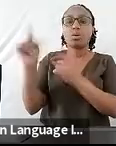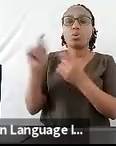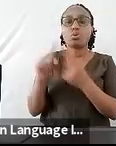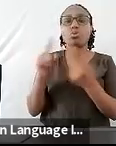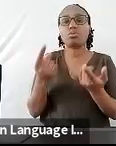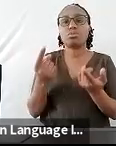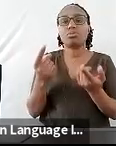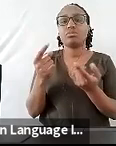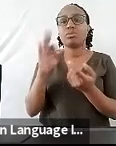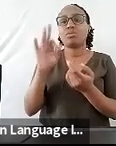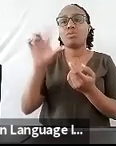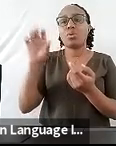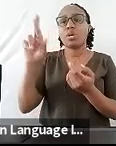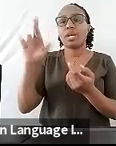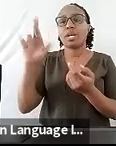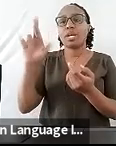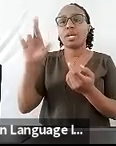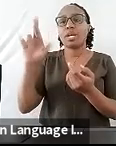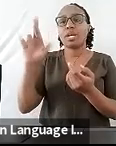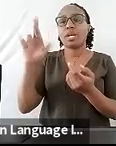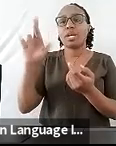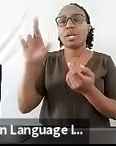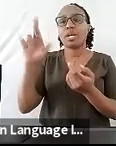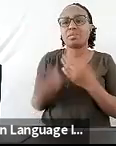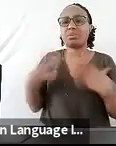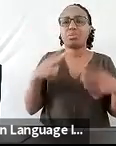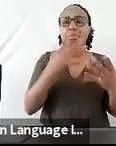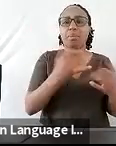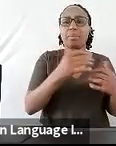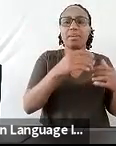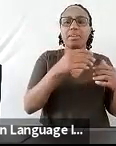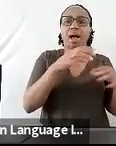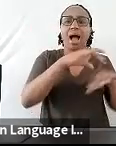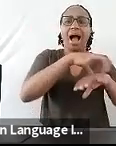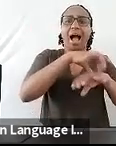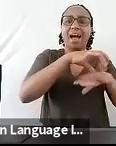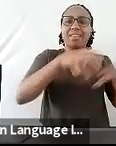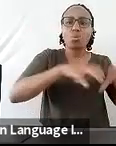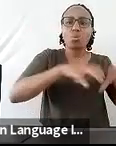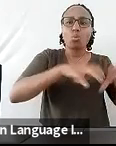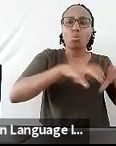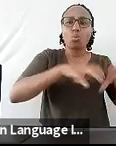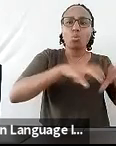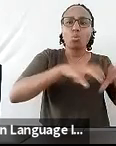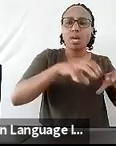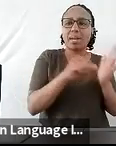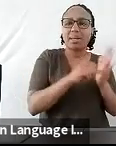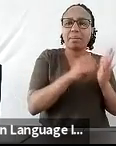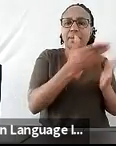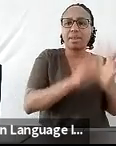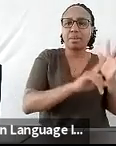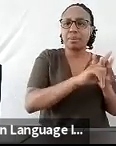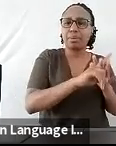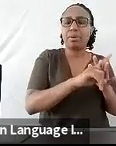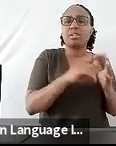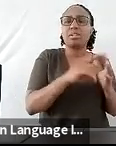been an earthquake, there's been an assassination of the president, there's a pandemic, desperate people putting their kids on a boat, you know, Warsan Shira, nobody